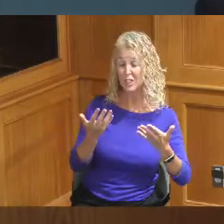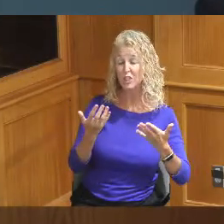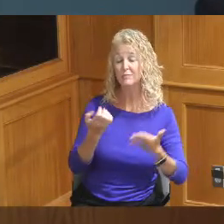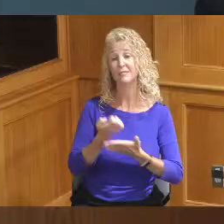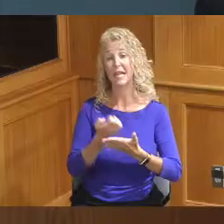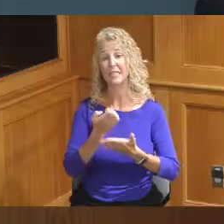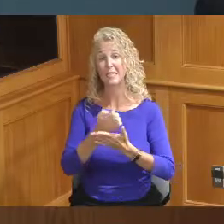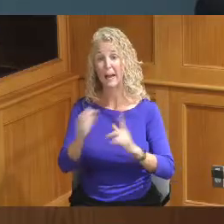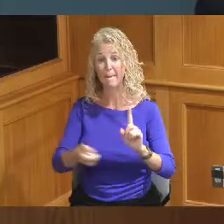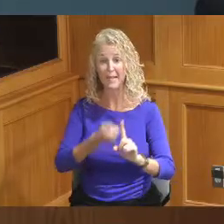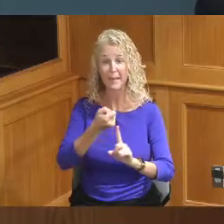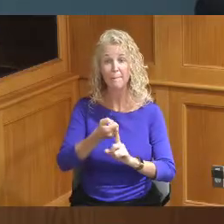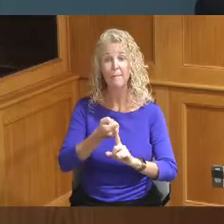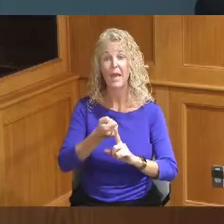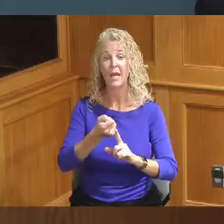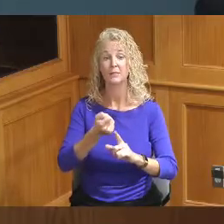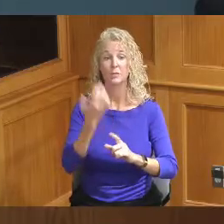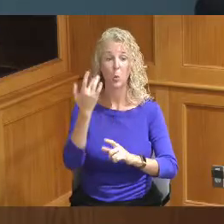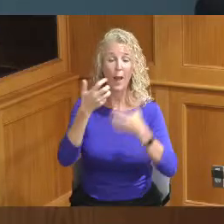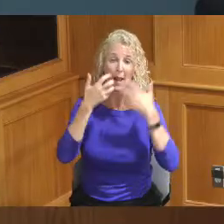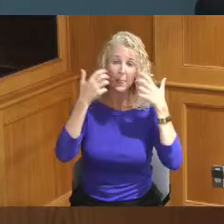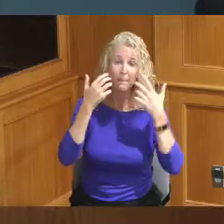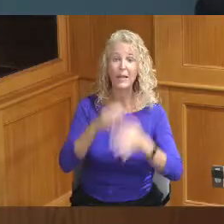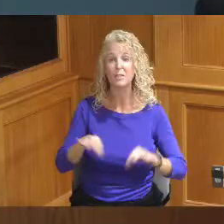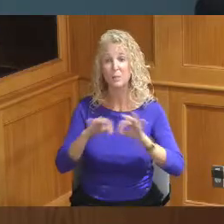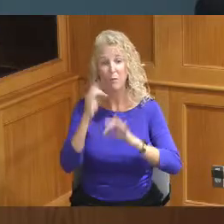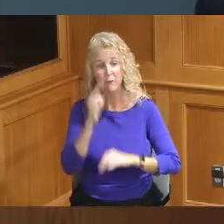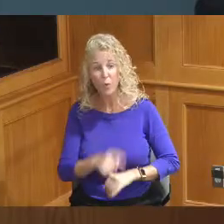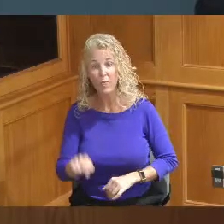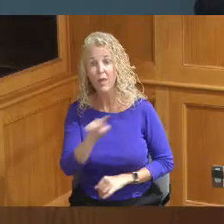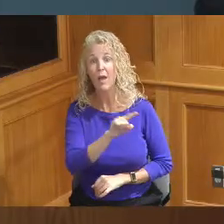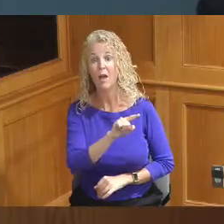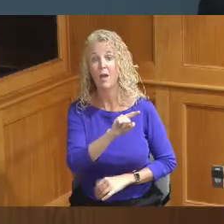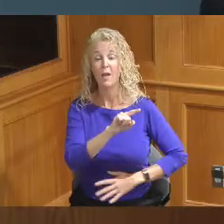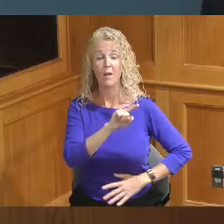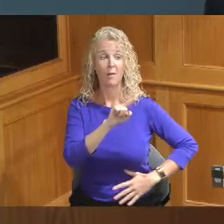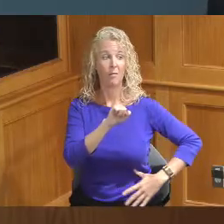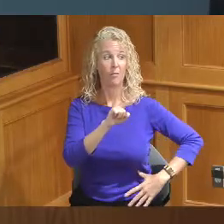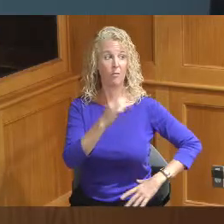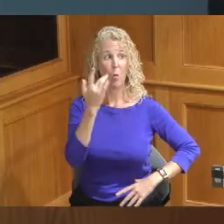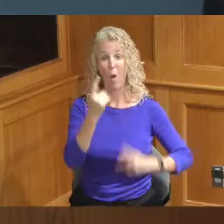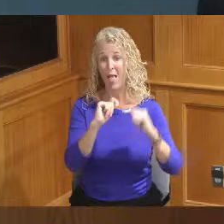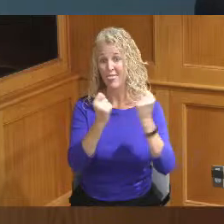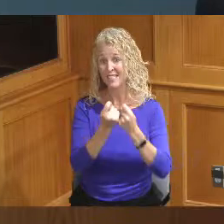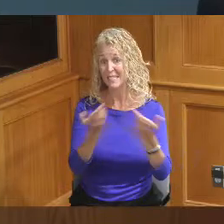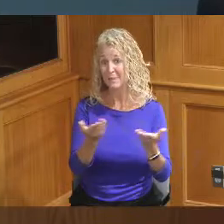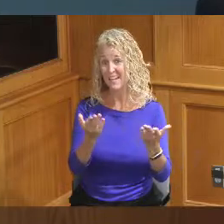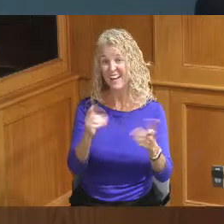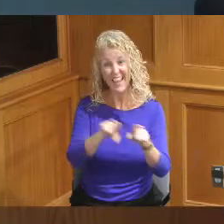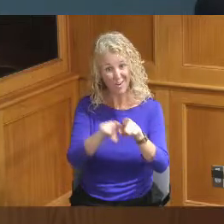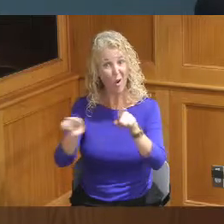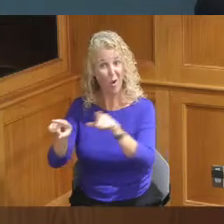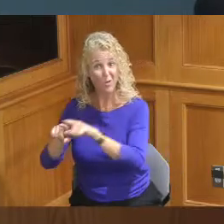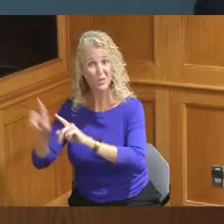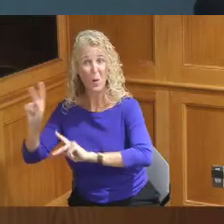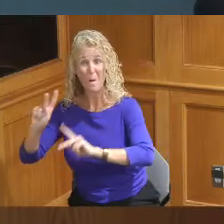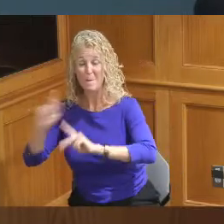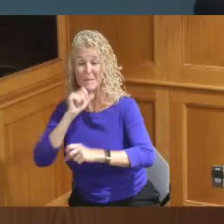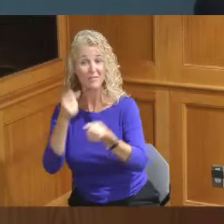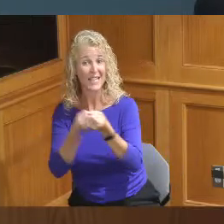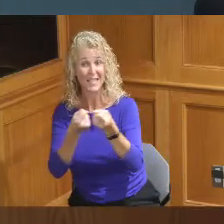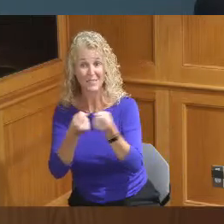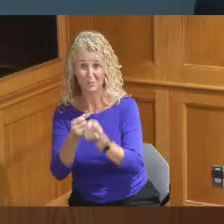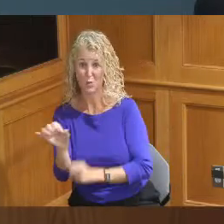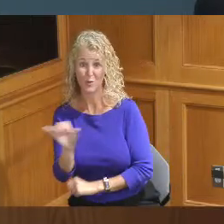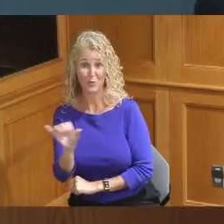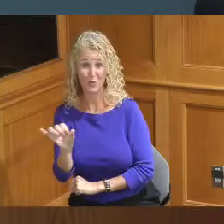economic impact, what it has meant to them in their personal lives, to have the team here. And we've also heard from folks that are not